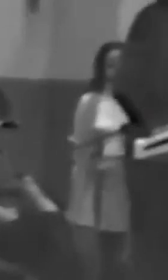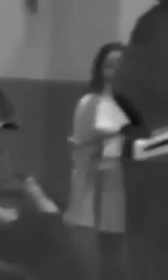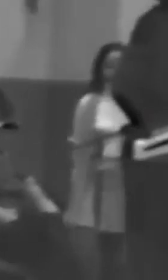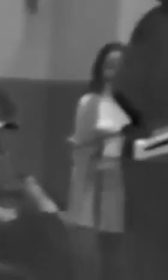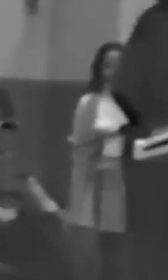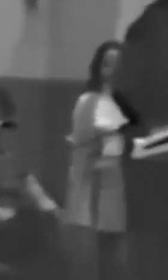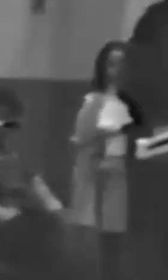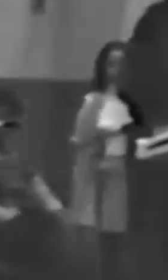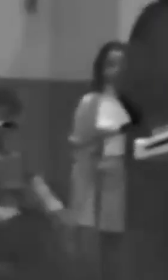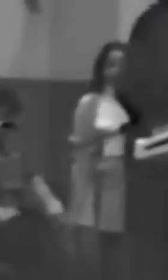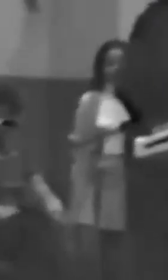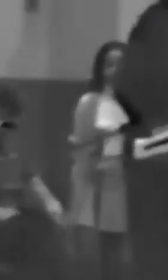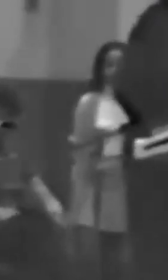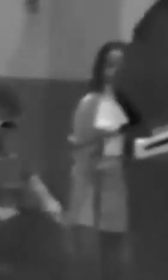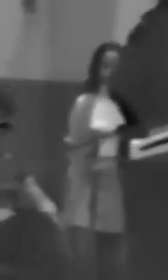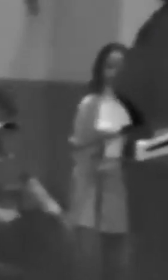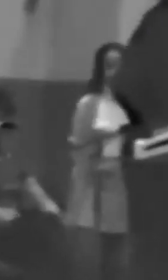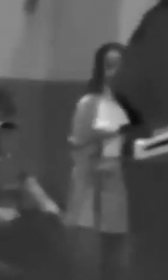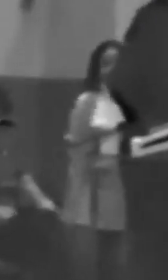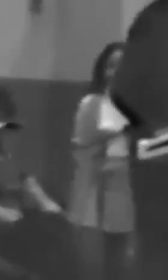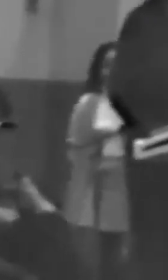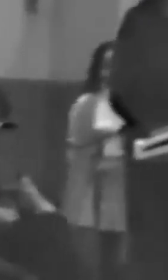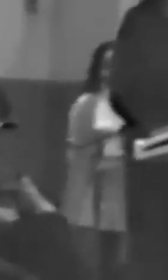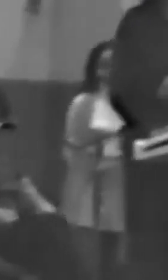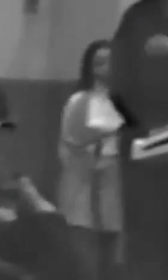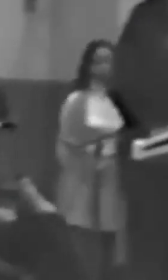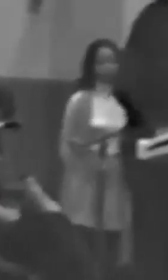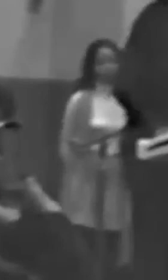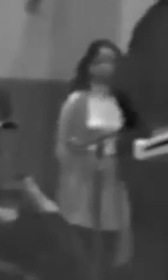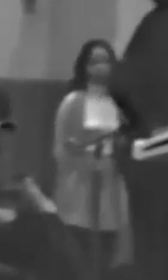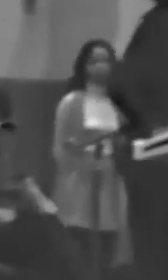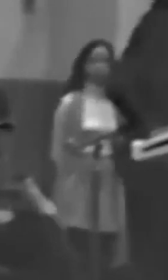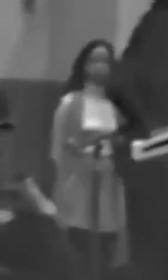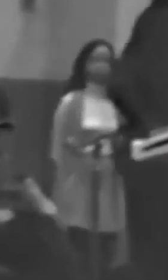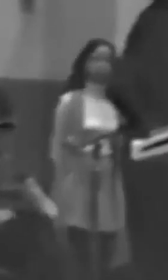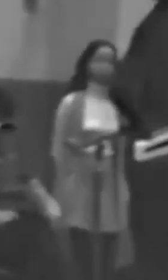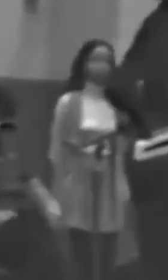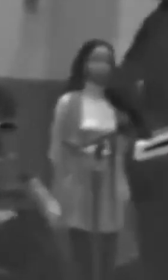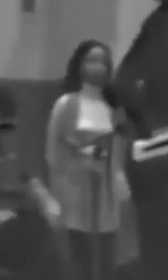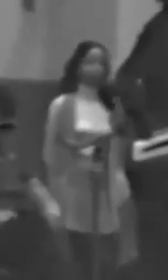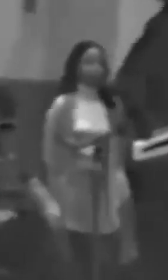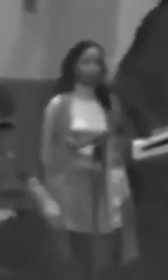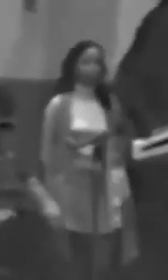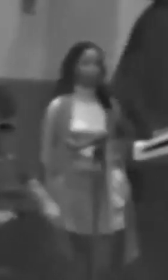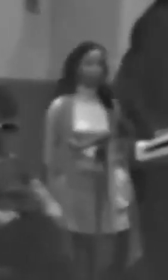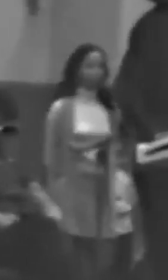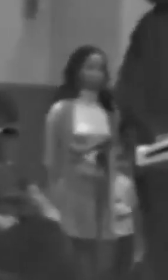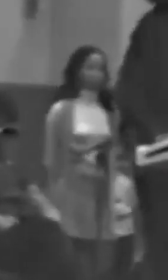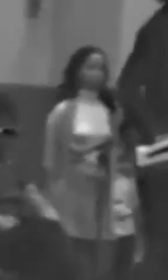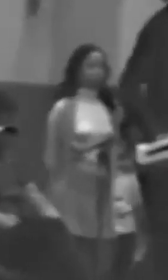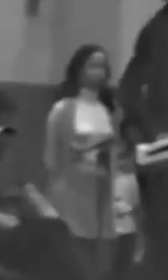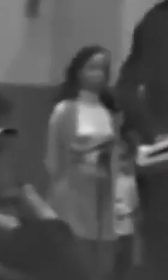U.S. imperialism no longer has a free ticket to exploit our sisters and brothers in the liberated portions